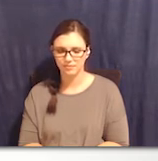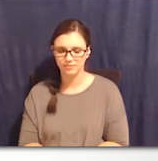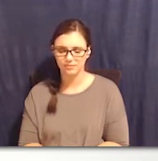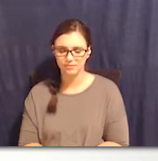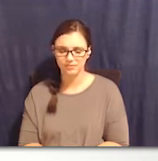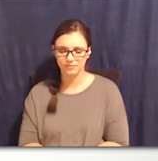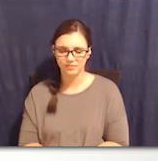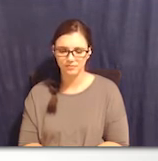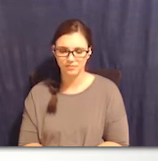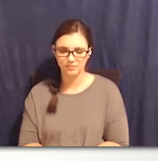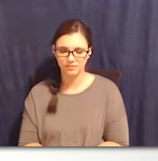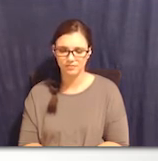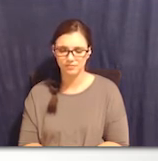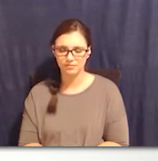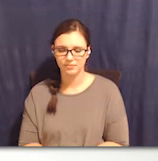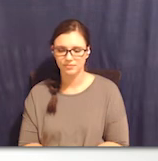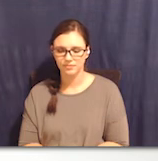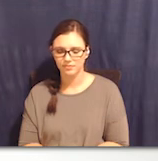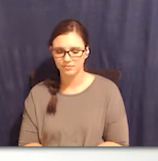lendemains.